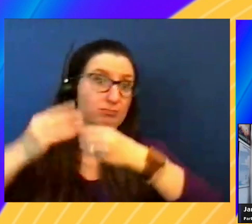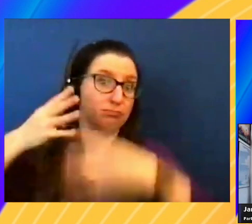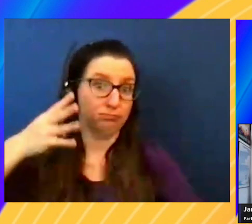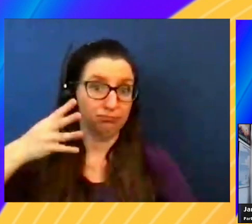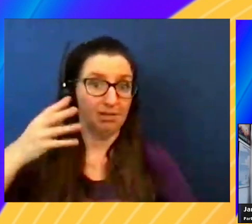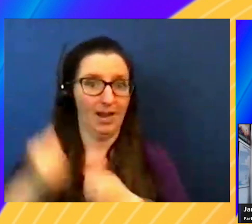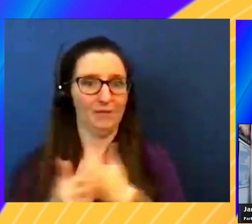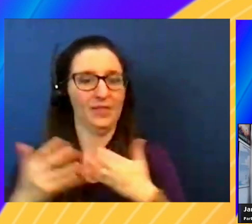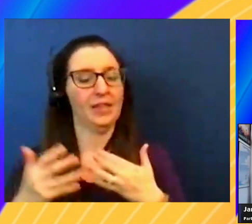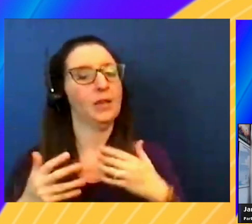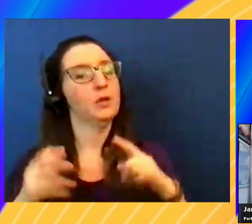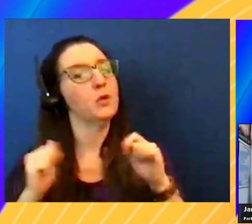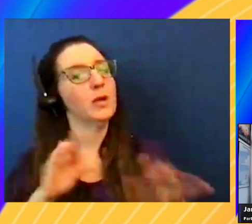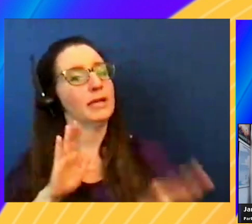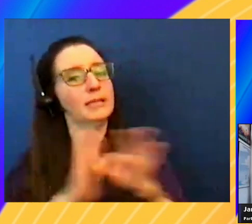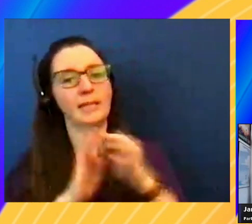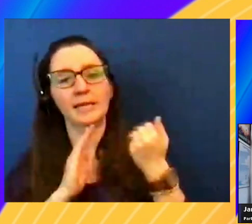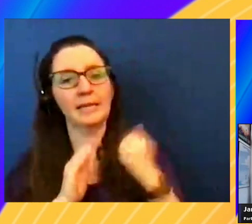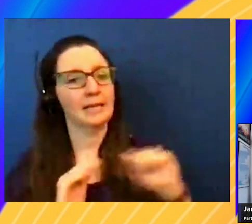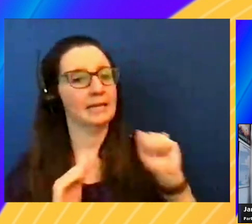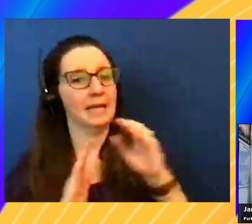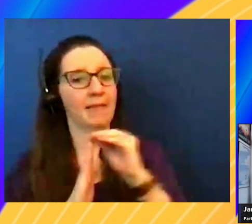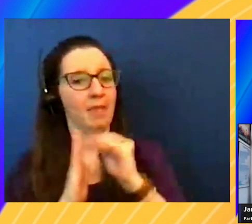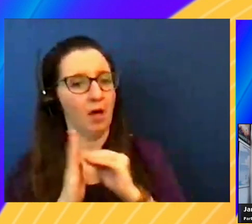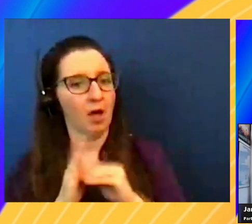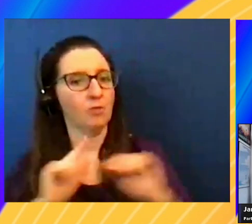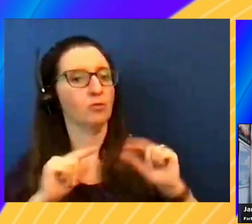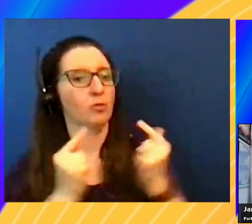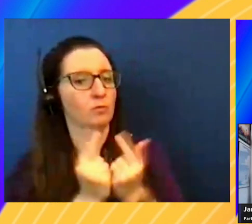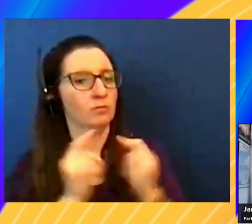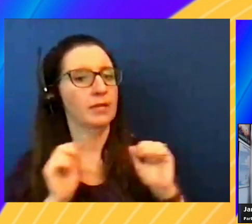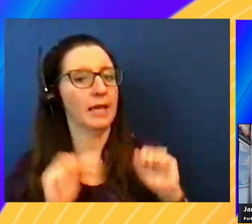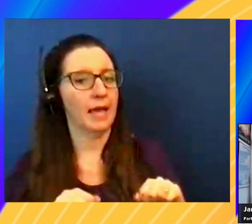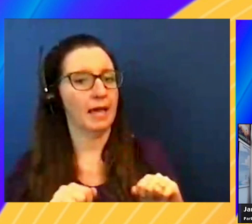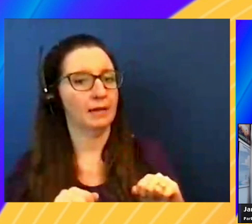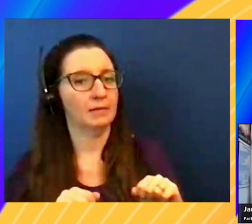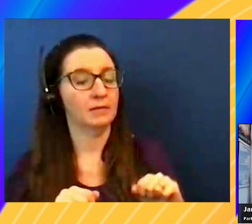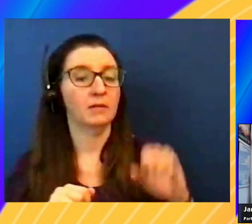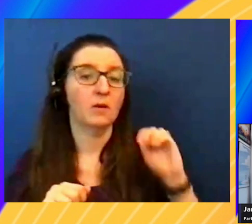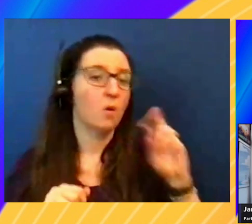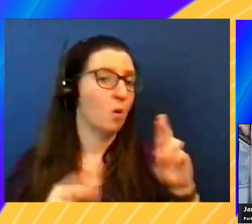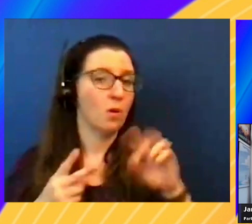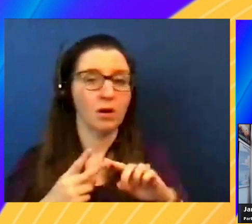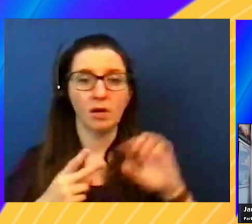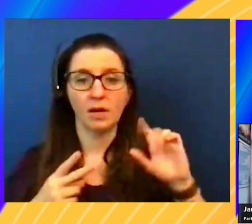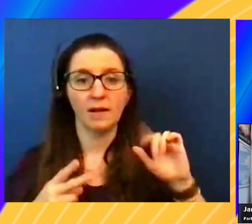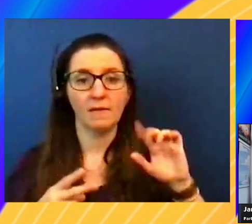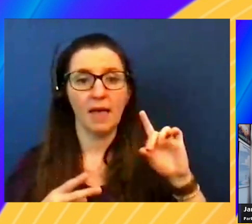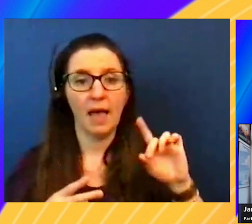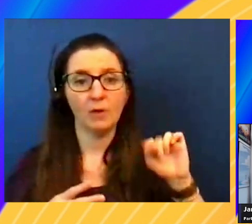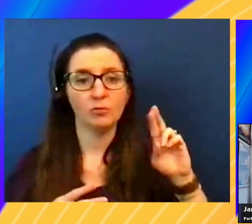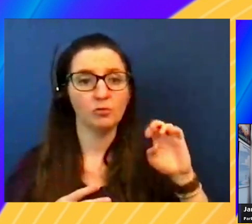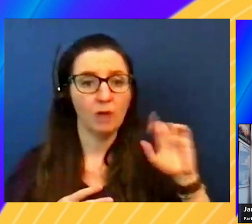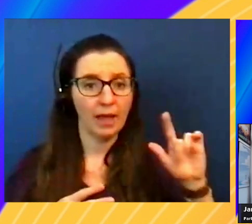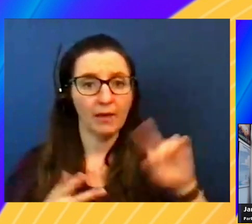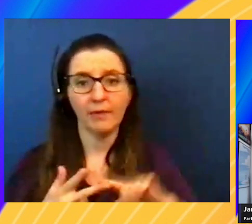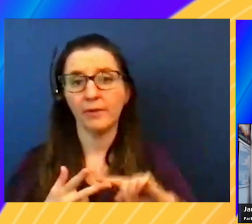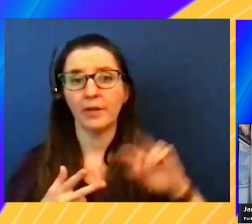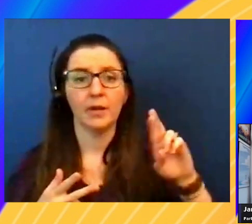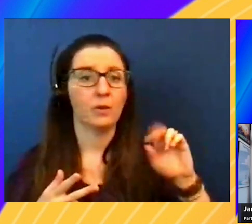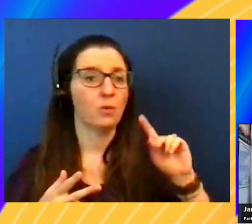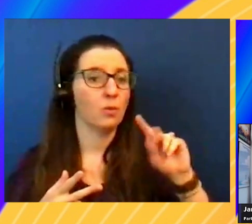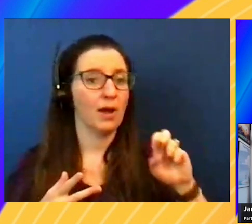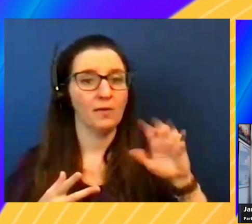any log group, and this could be for CloudTrail, it can be for Route 53 DNS firewalls, it could be for WAF